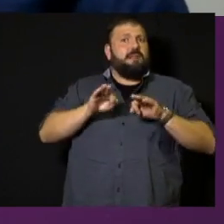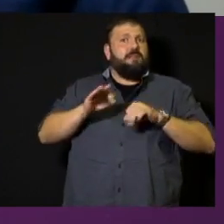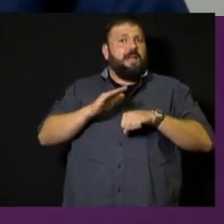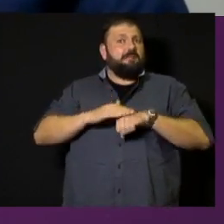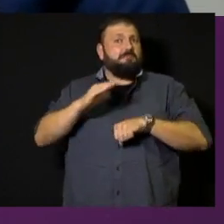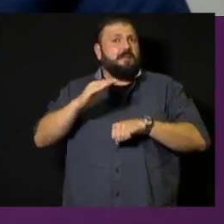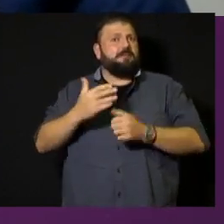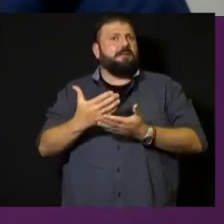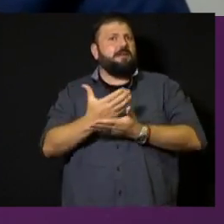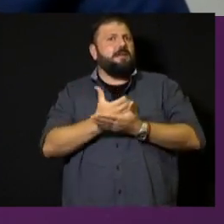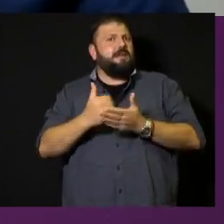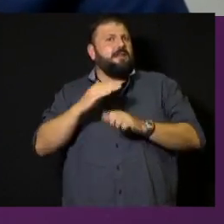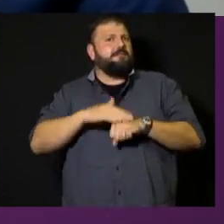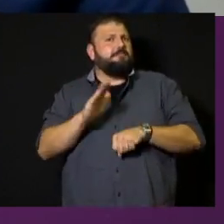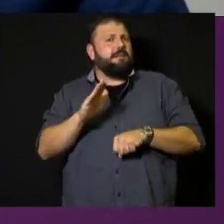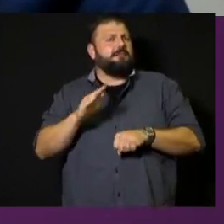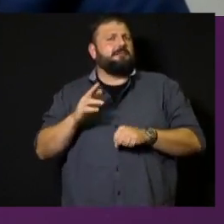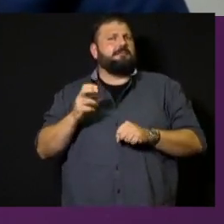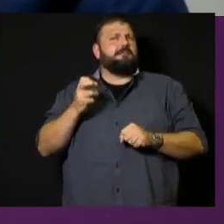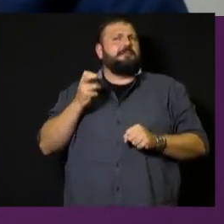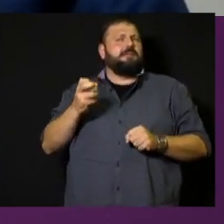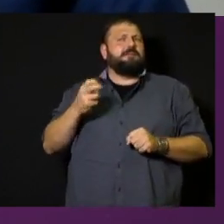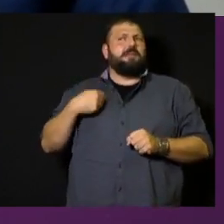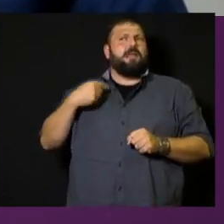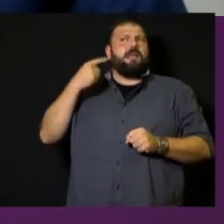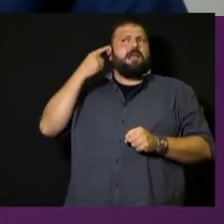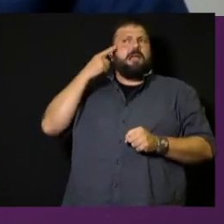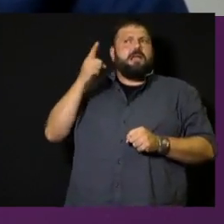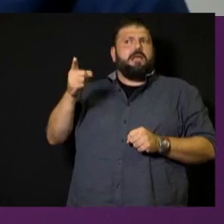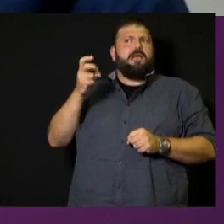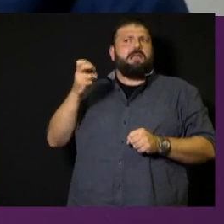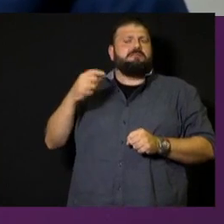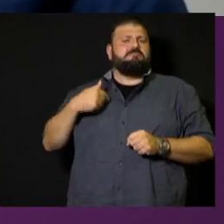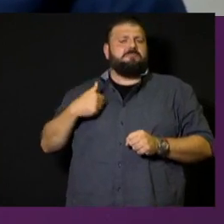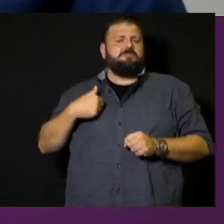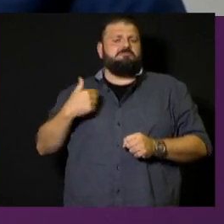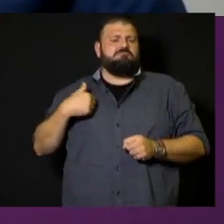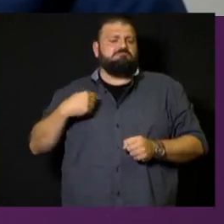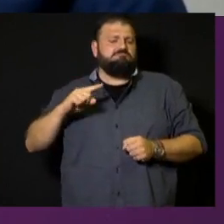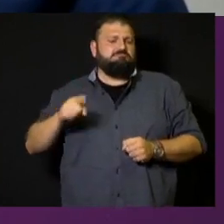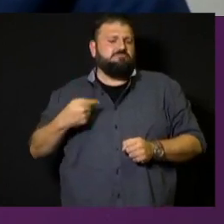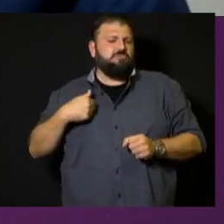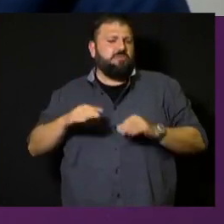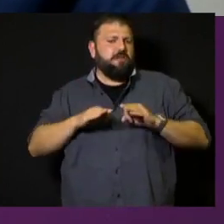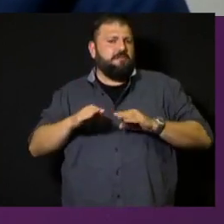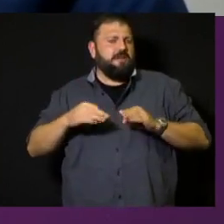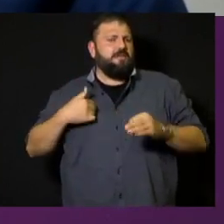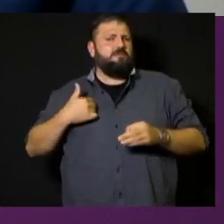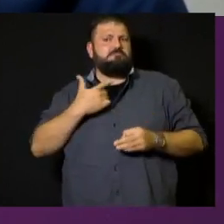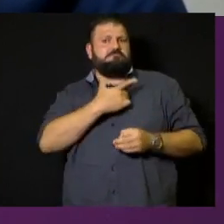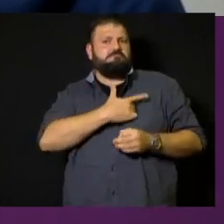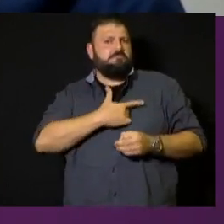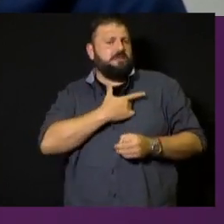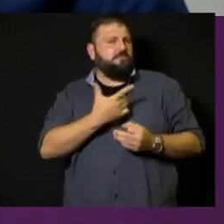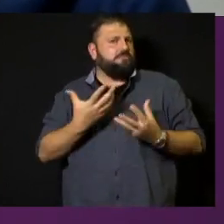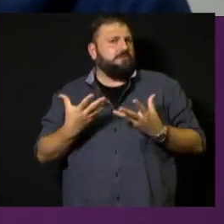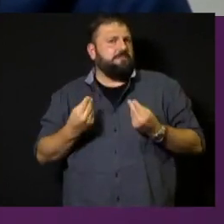you get more. And for me, that's what made a click. I'm a hard worker. I love to work.